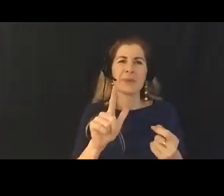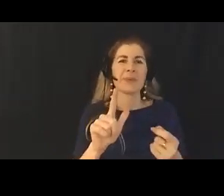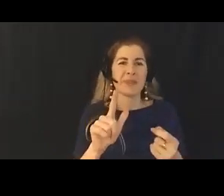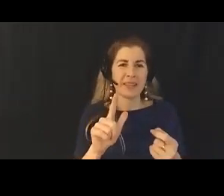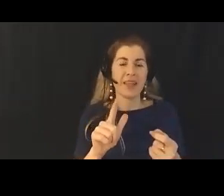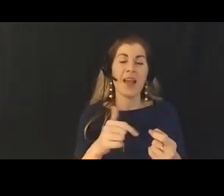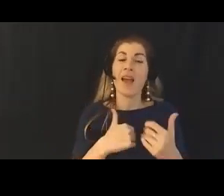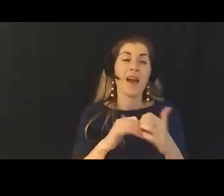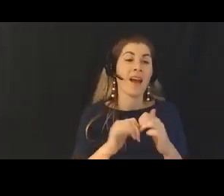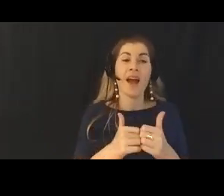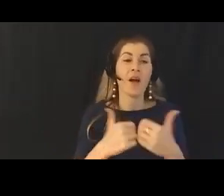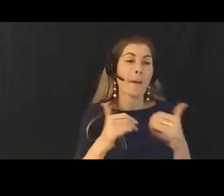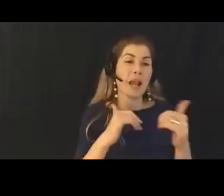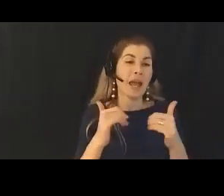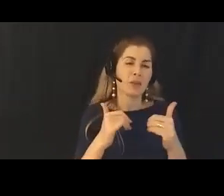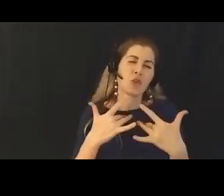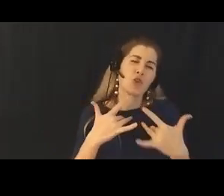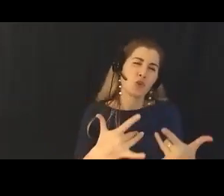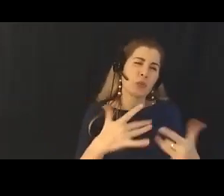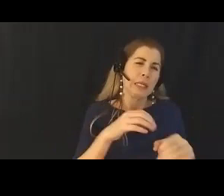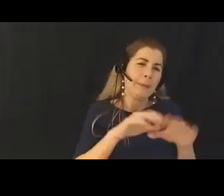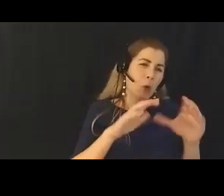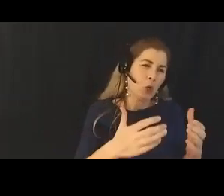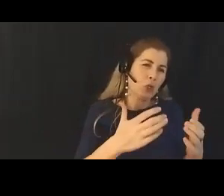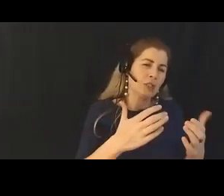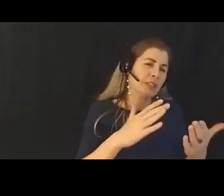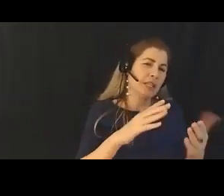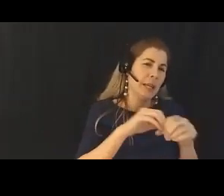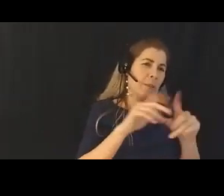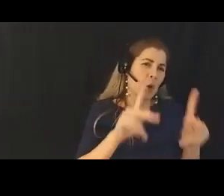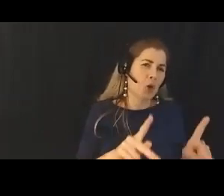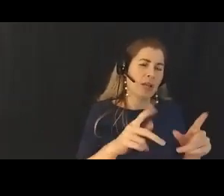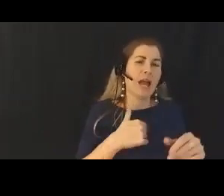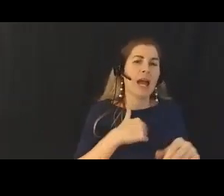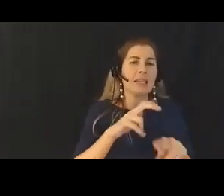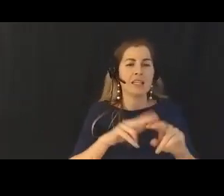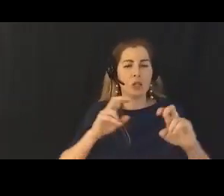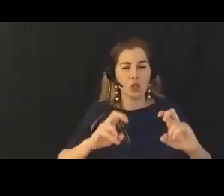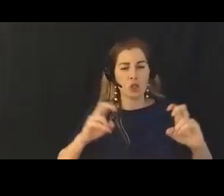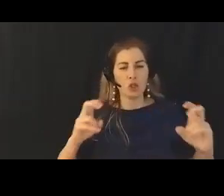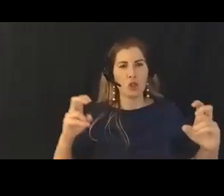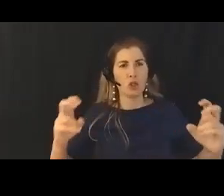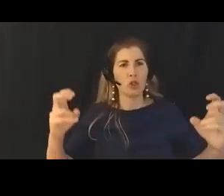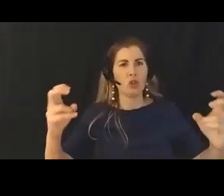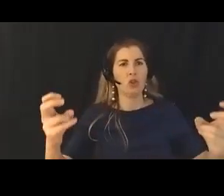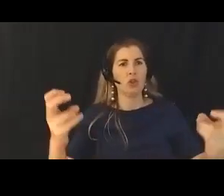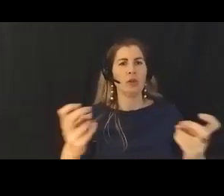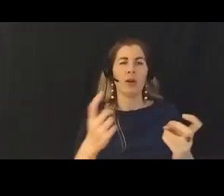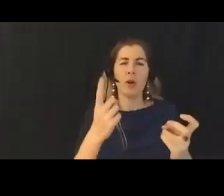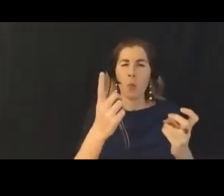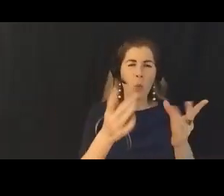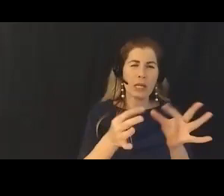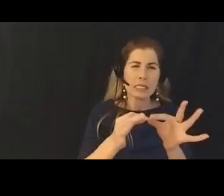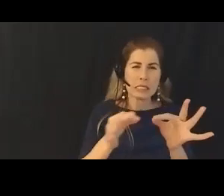way I usually play it in an in-person setting or a traditional setting is sitting in a circle and using one sentence to